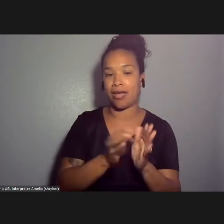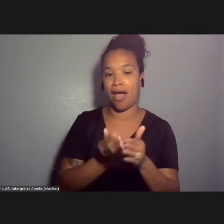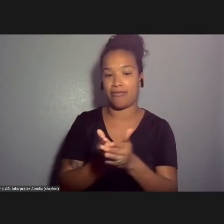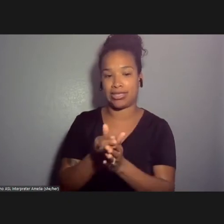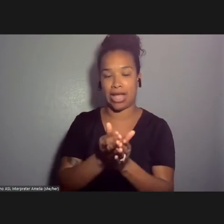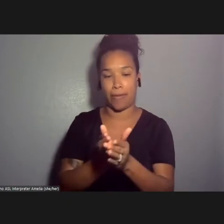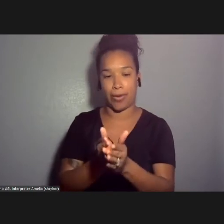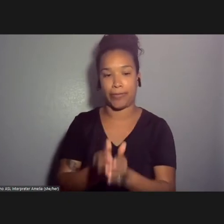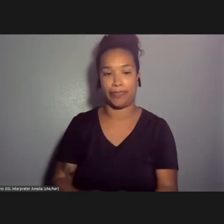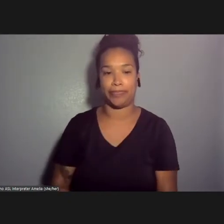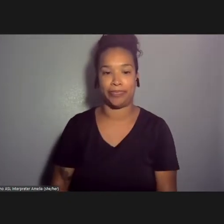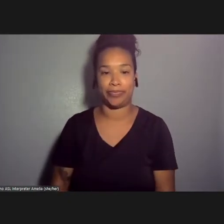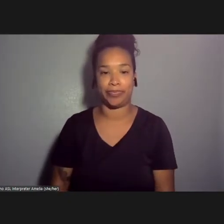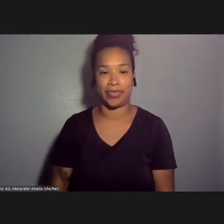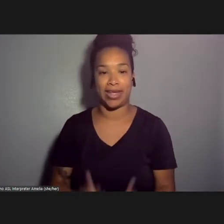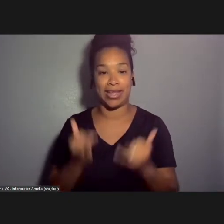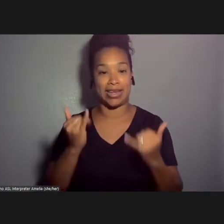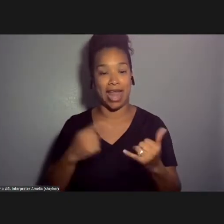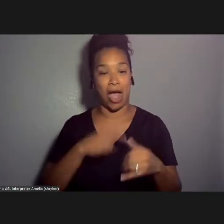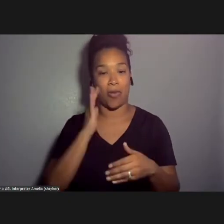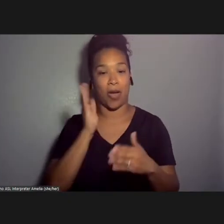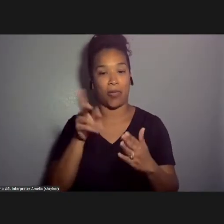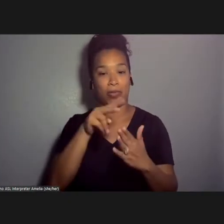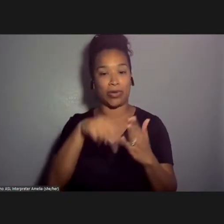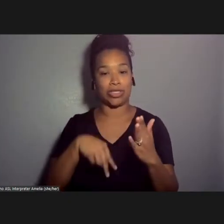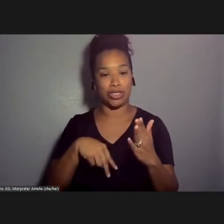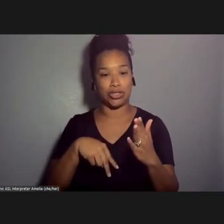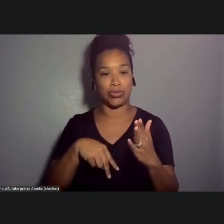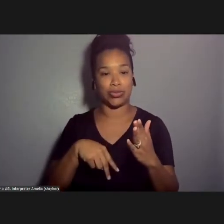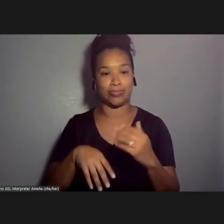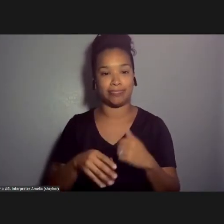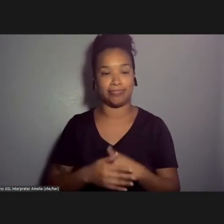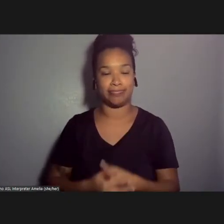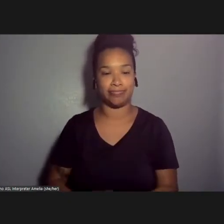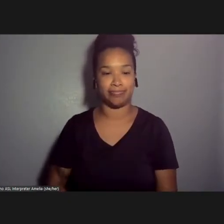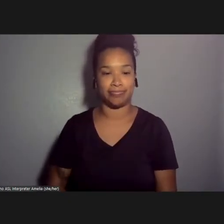And now I'm going to read to you a little chunk here.